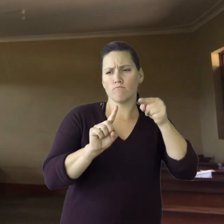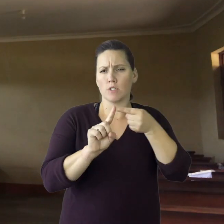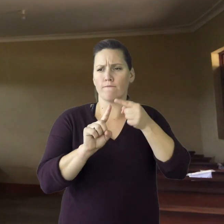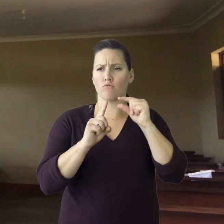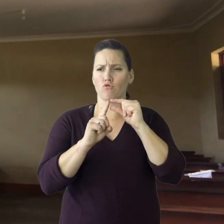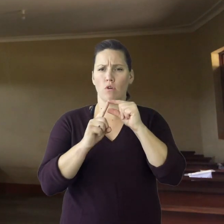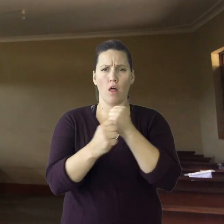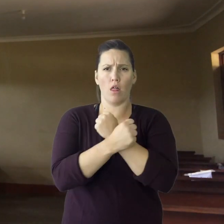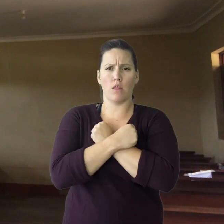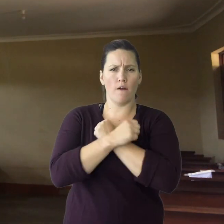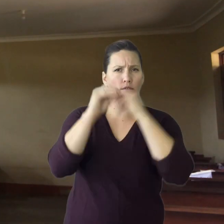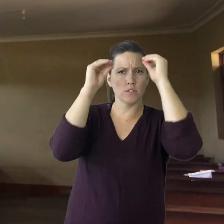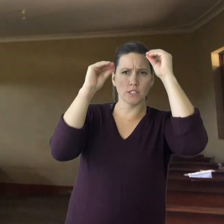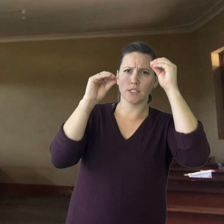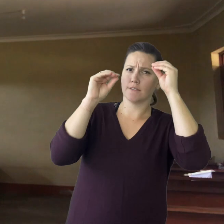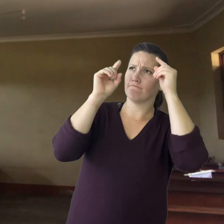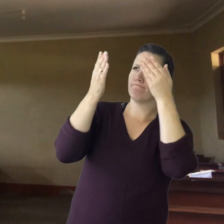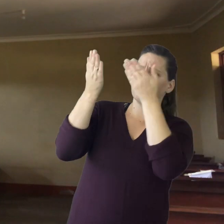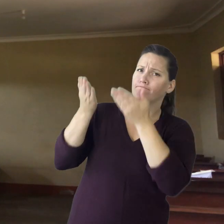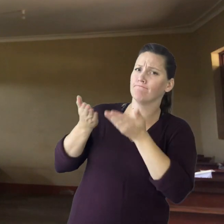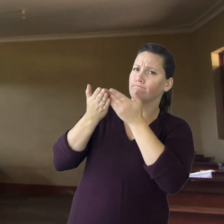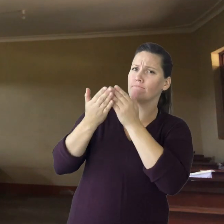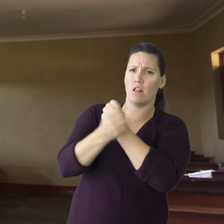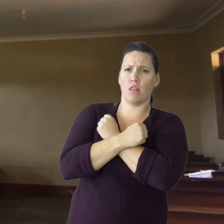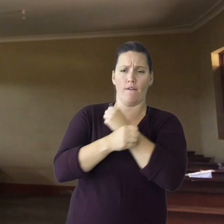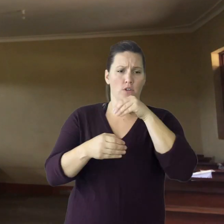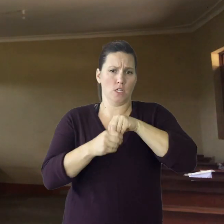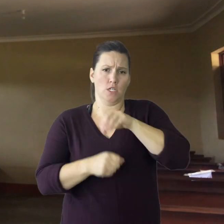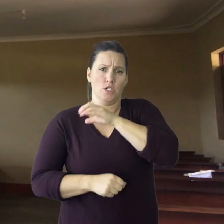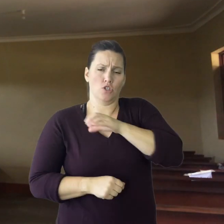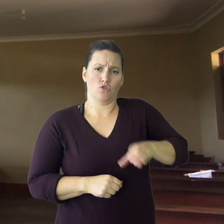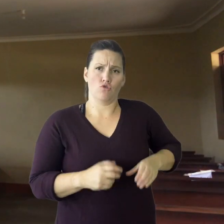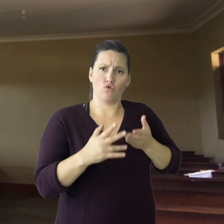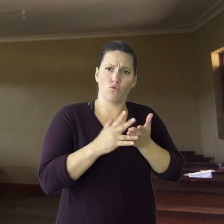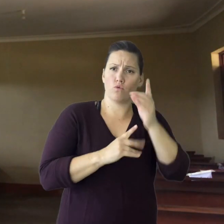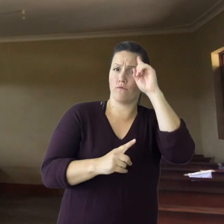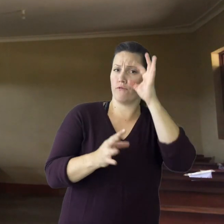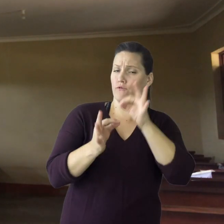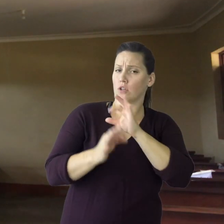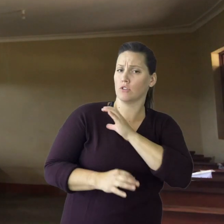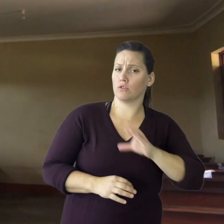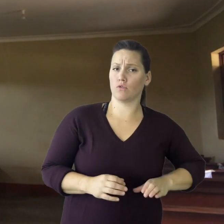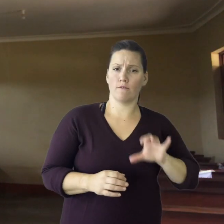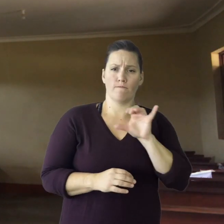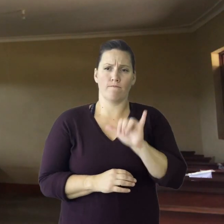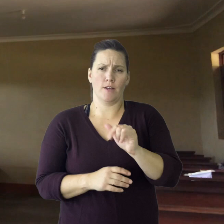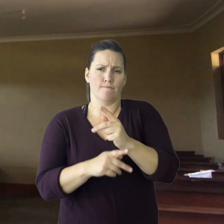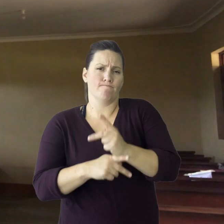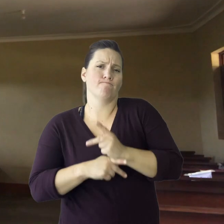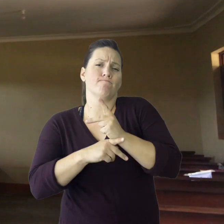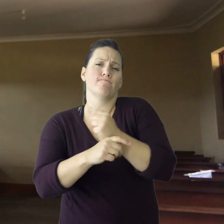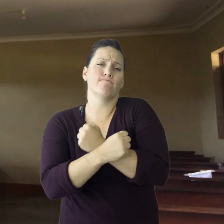about God's love in Christ. And then through faith in Christ, that kind of love is seen